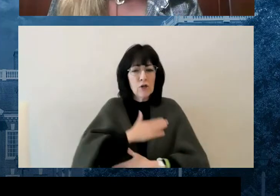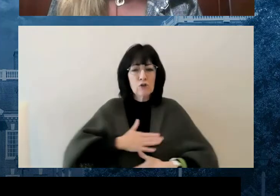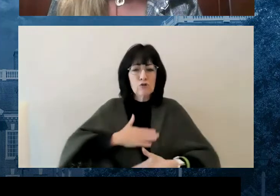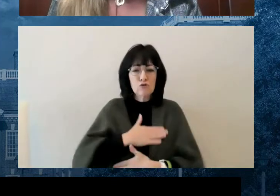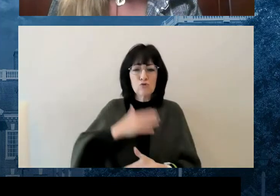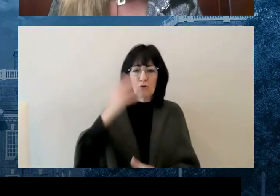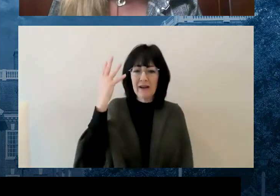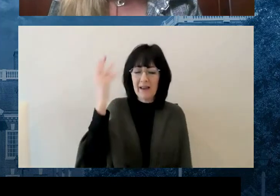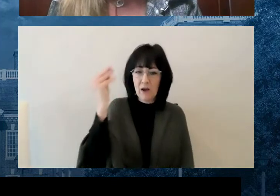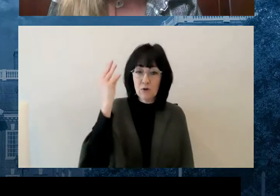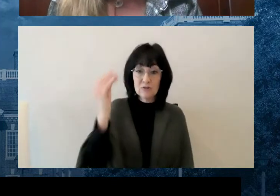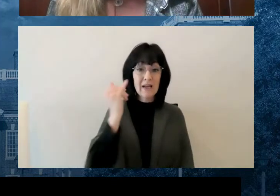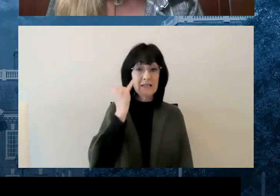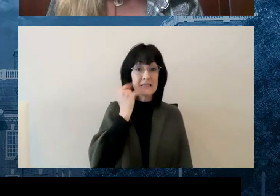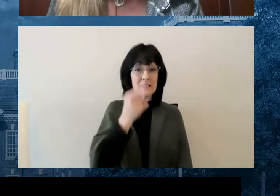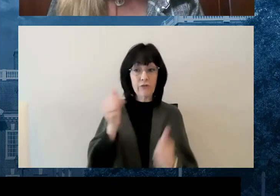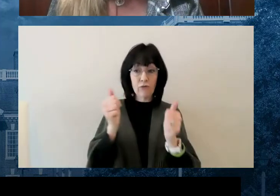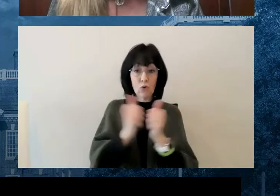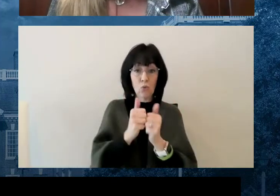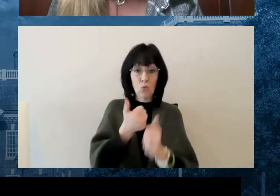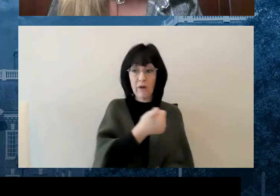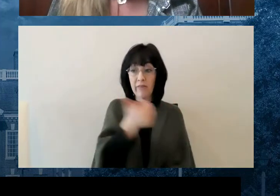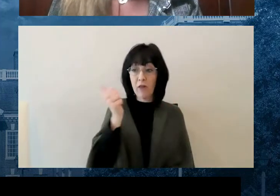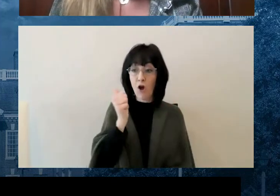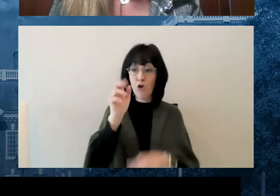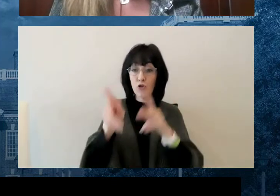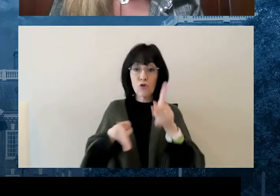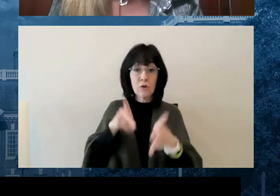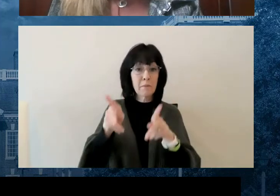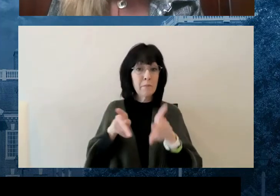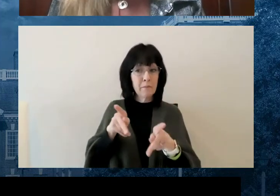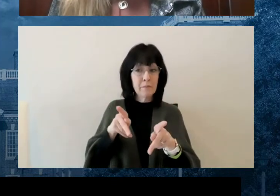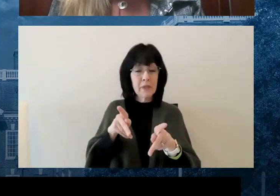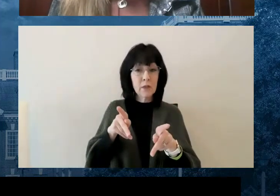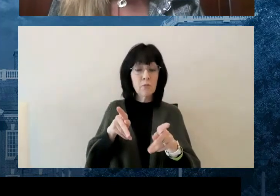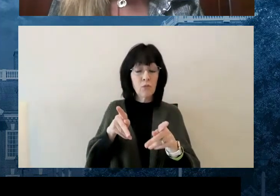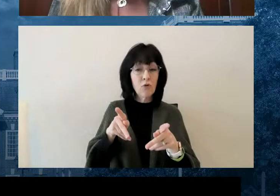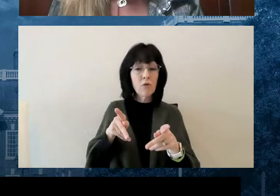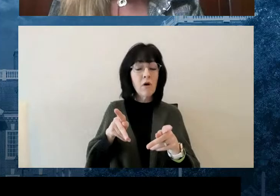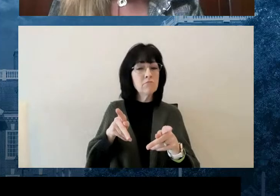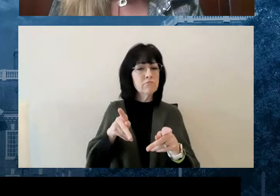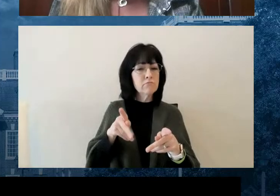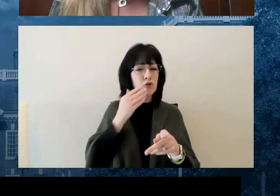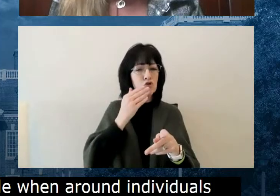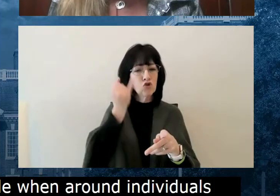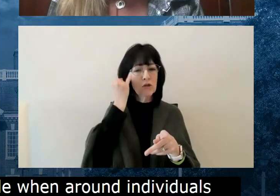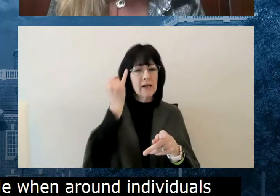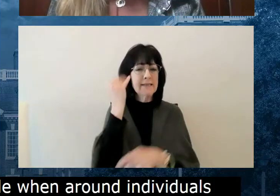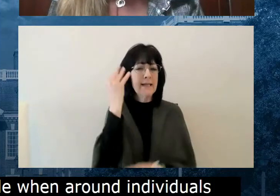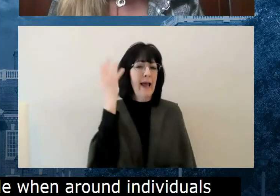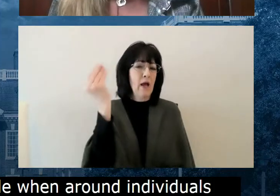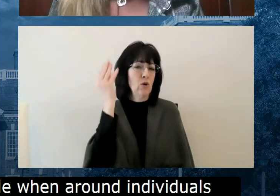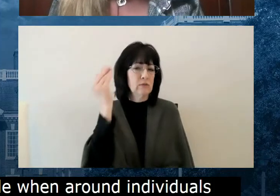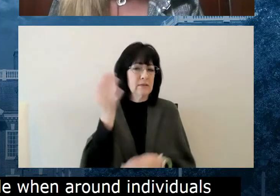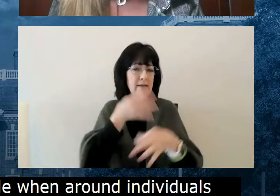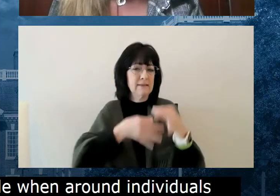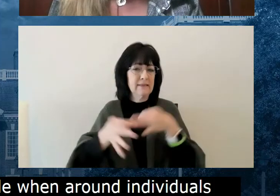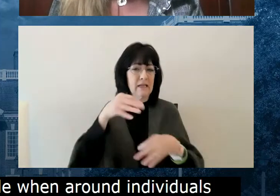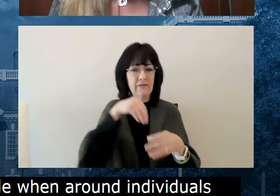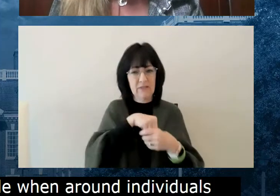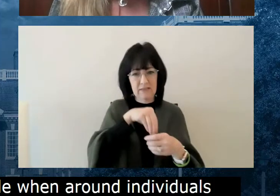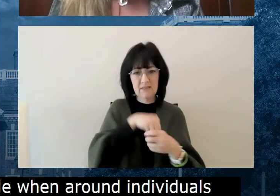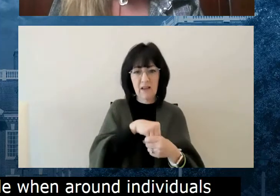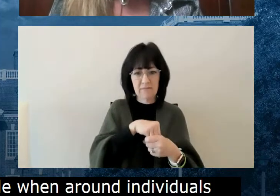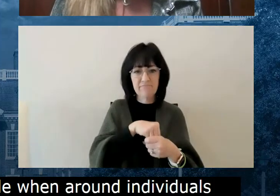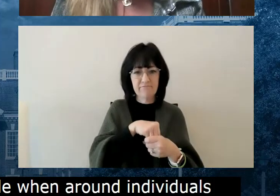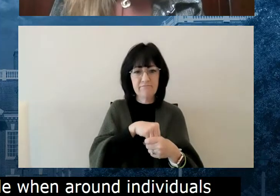around other individuals. But the most important thing that you can do is to get